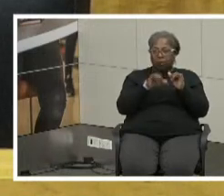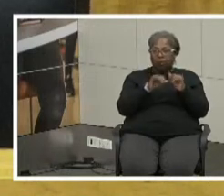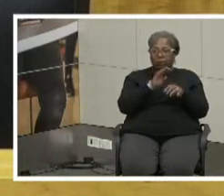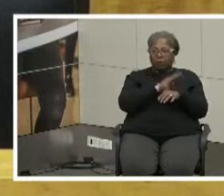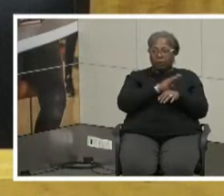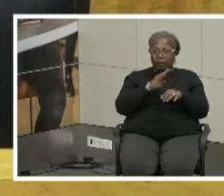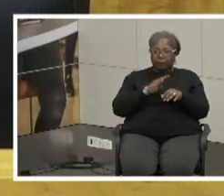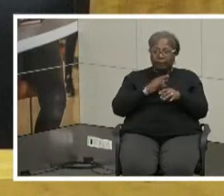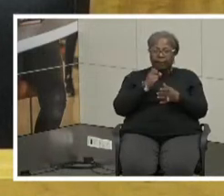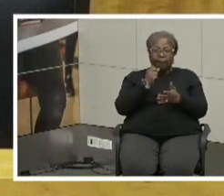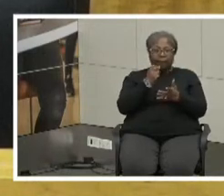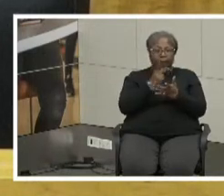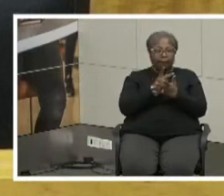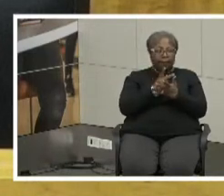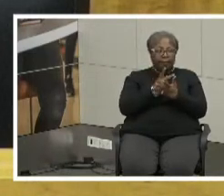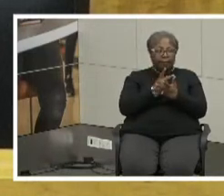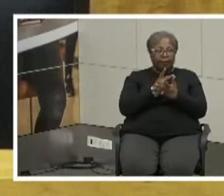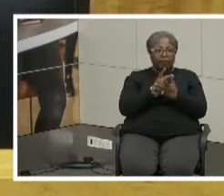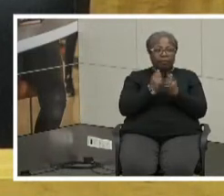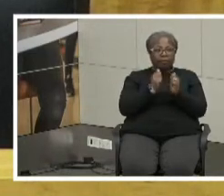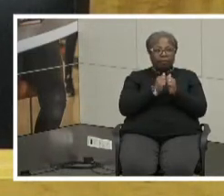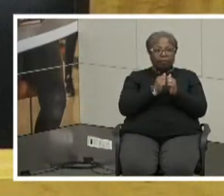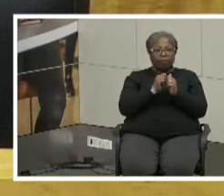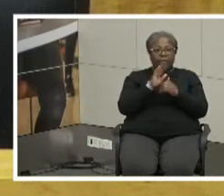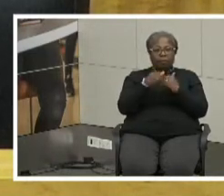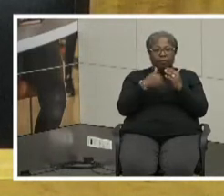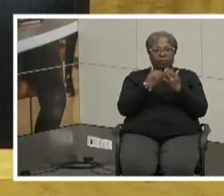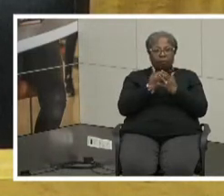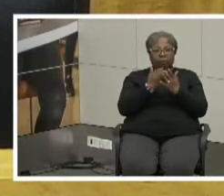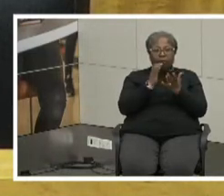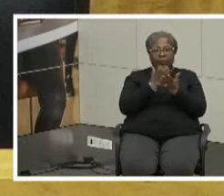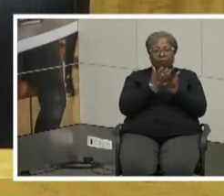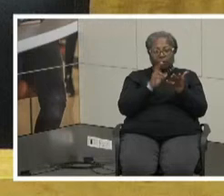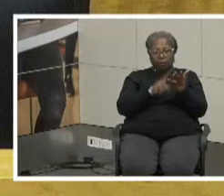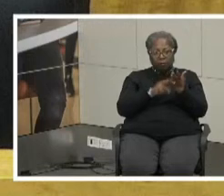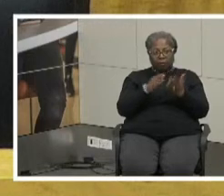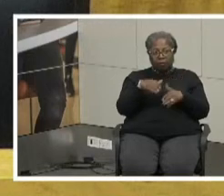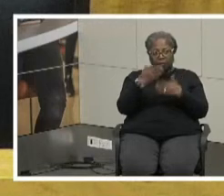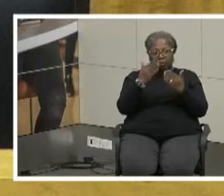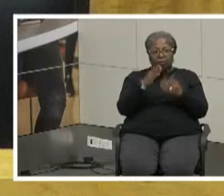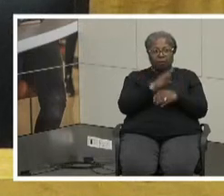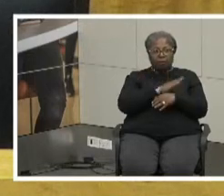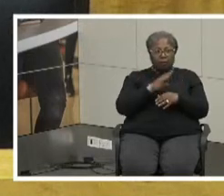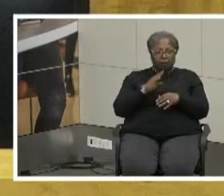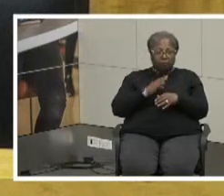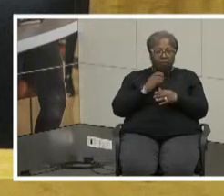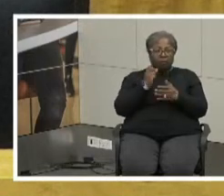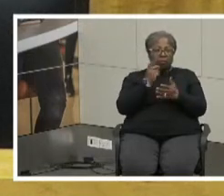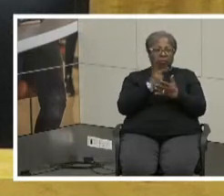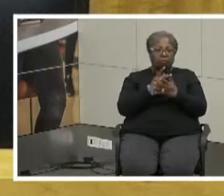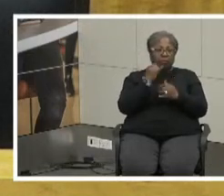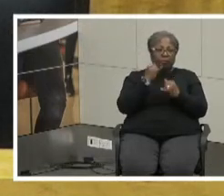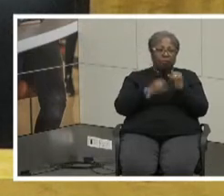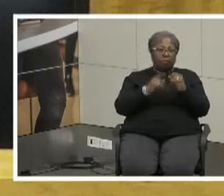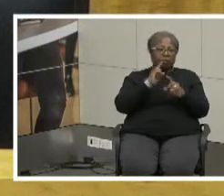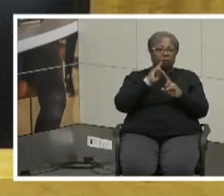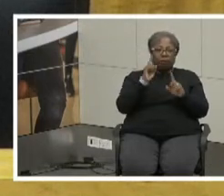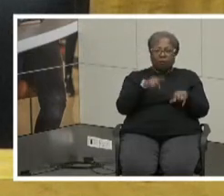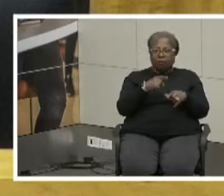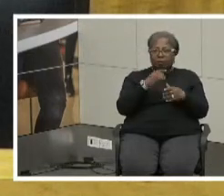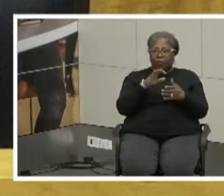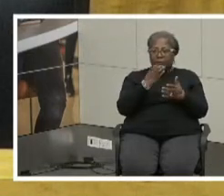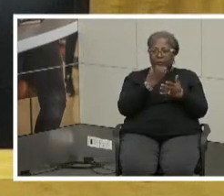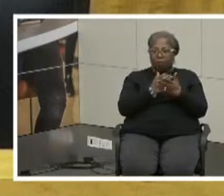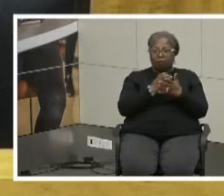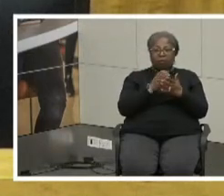board approves uh withdrawals of contract recommendations and that the board approves issuance of final orders on contract terminations